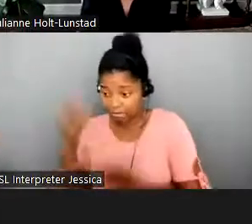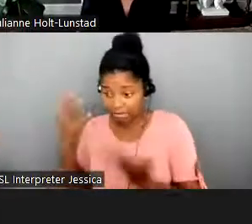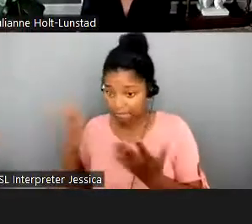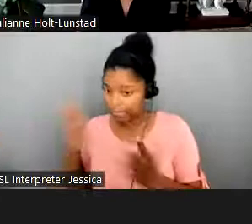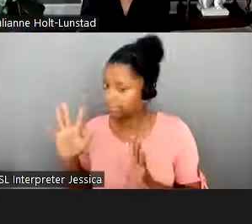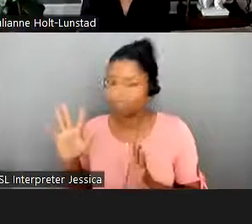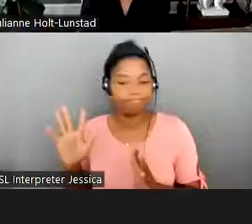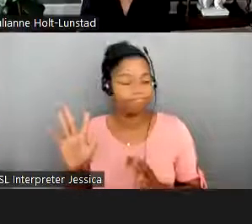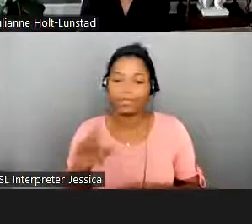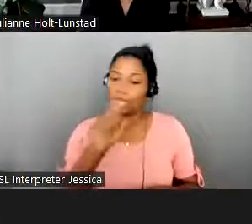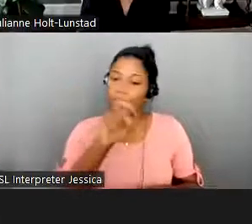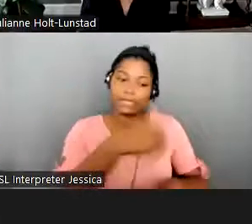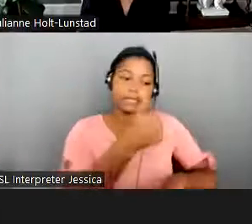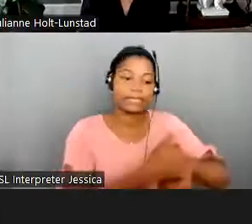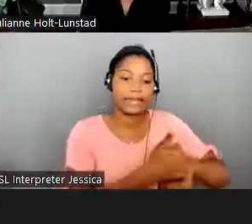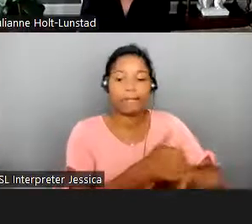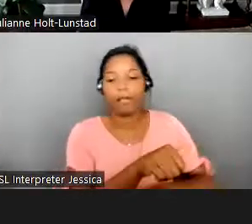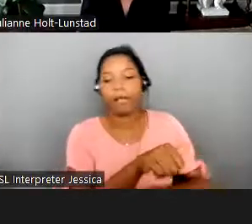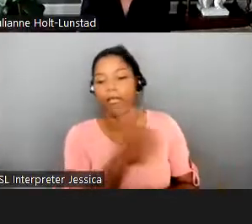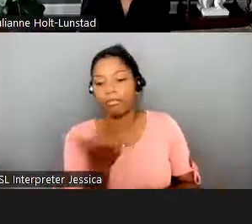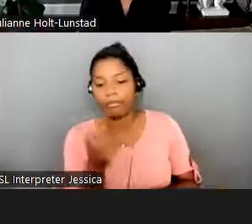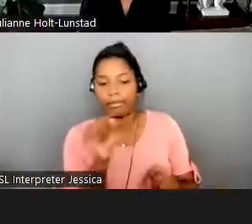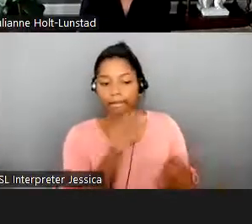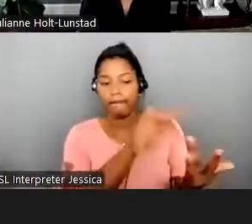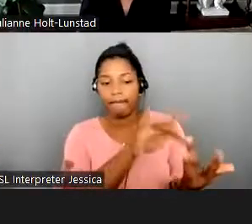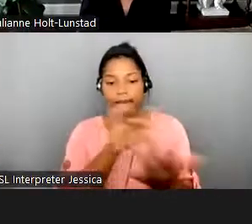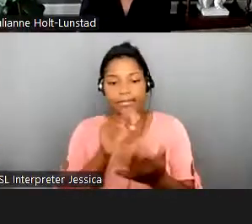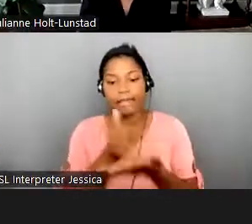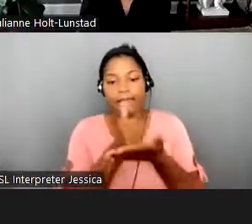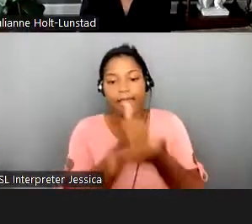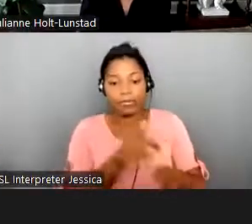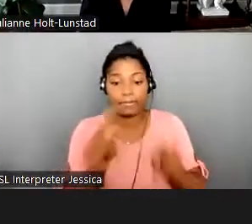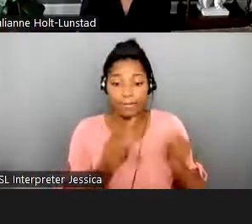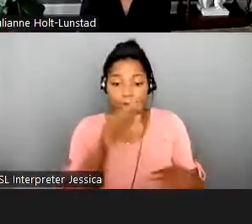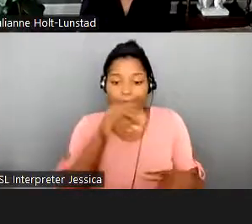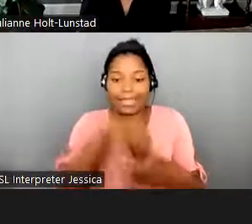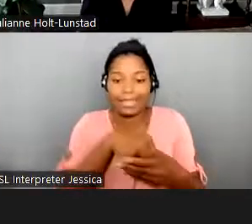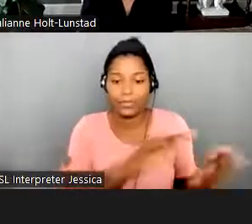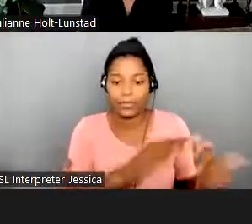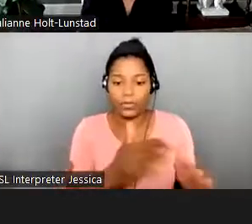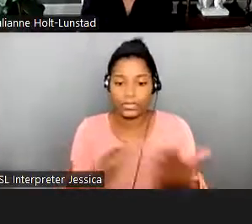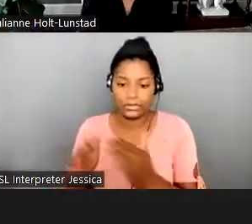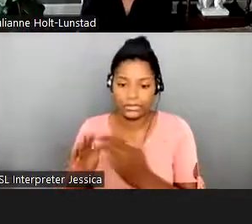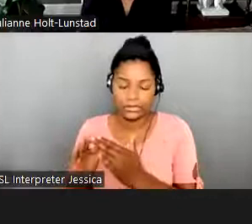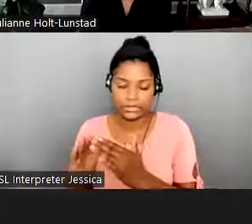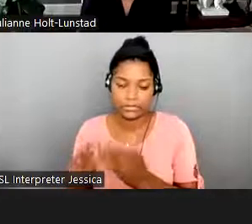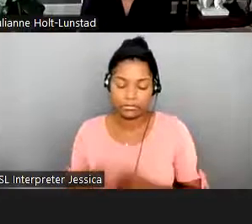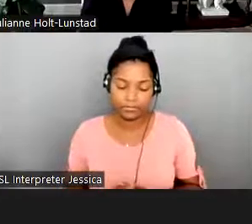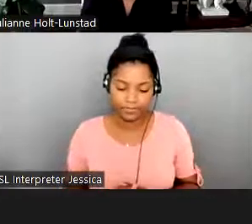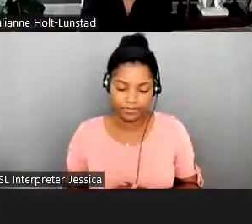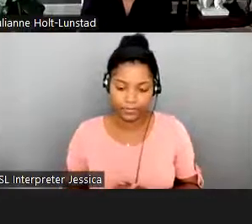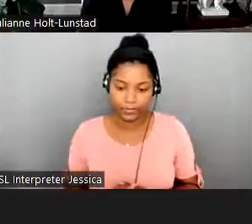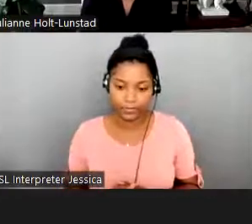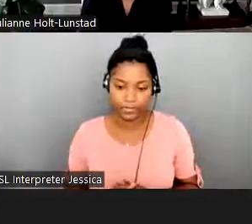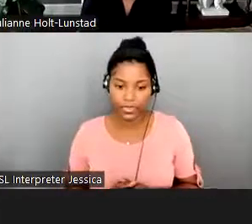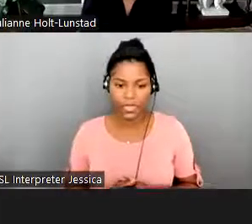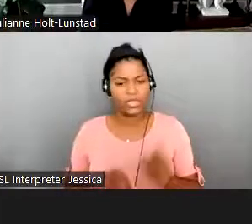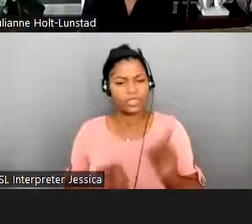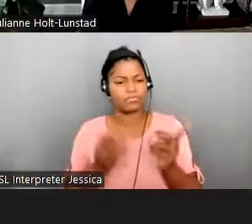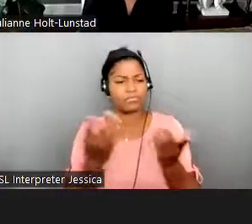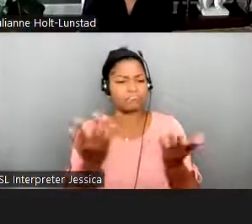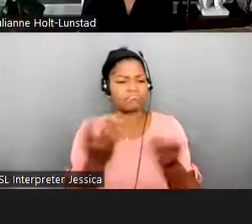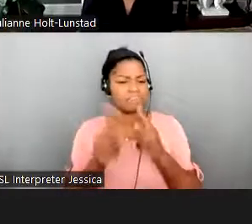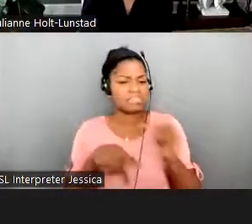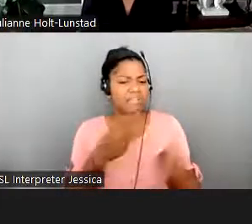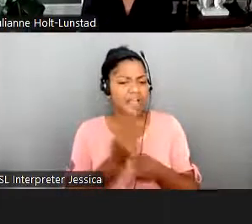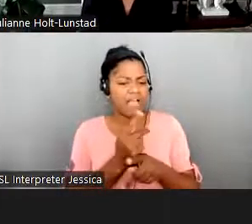can reach people in their communities. And so what do we know about these types of interventions